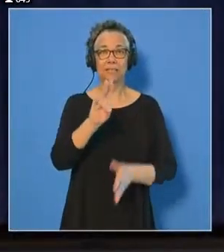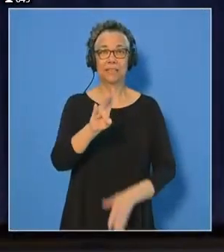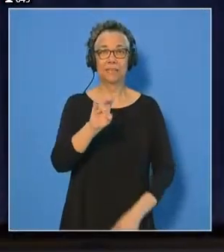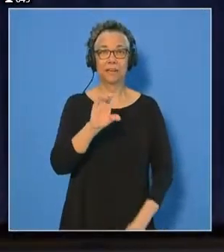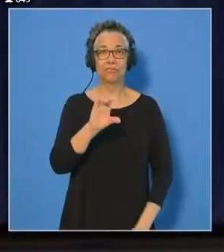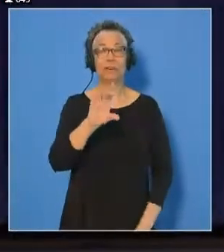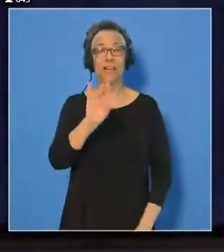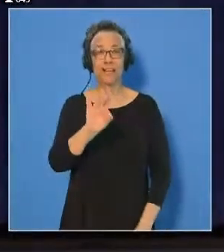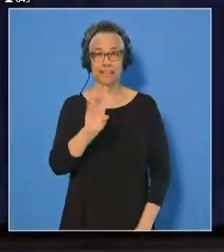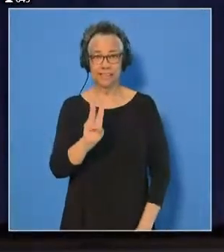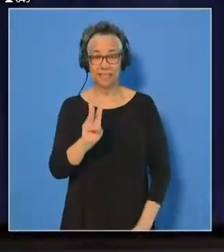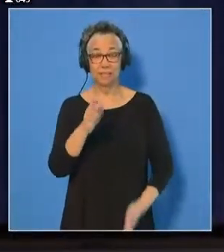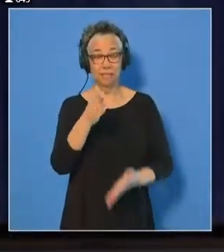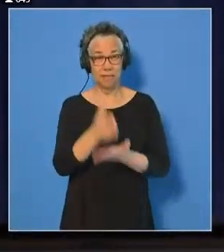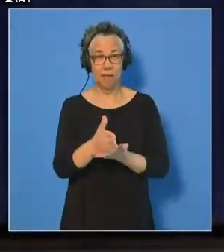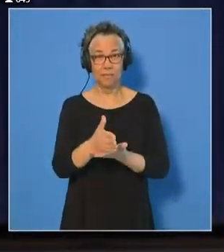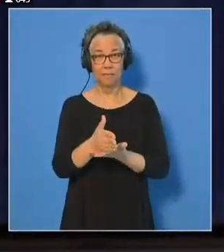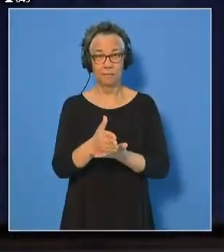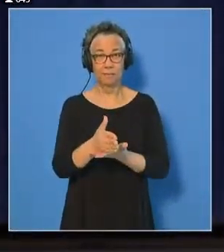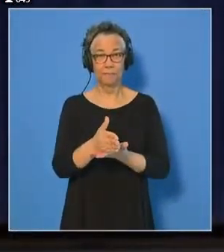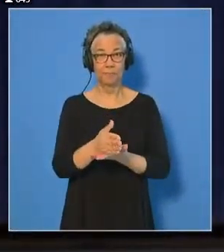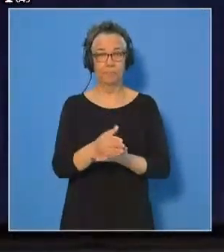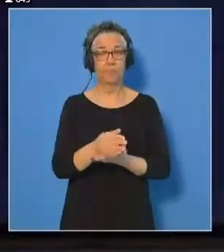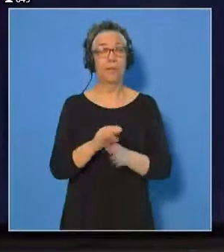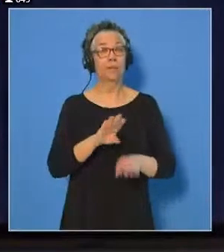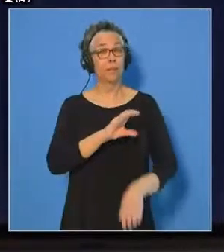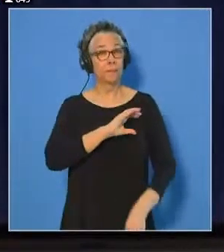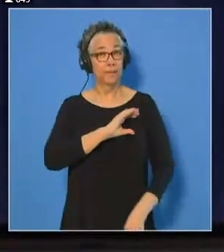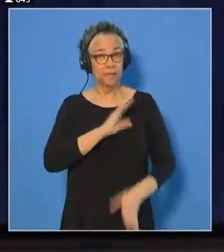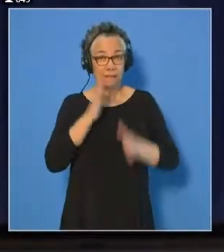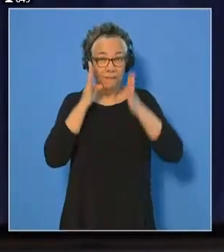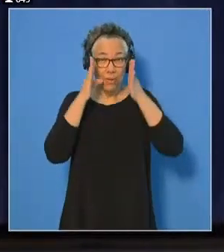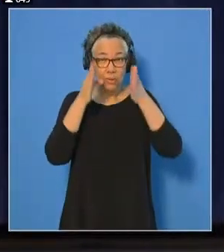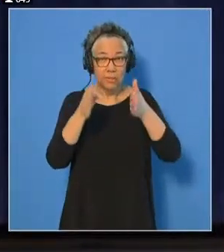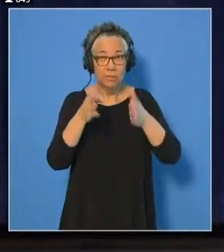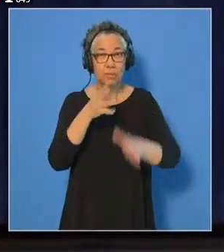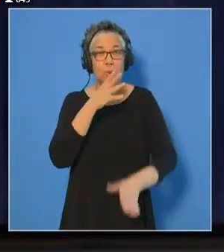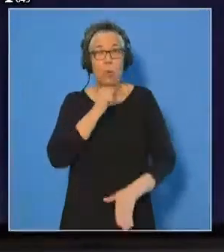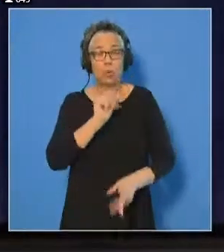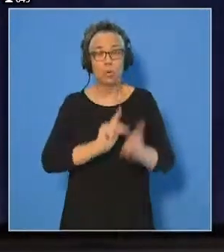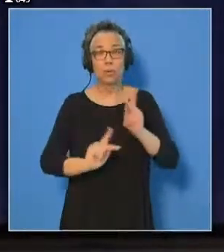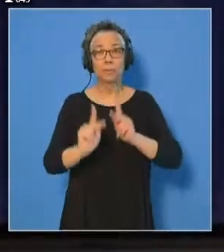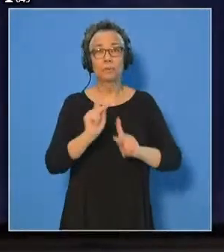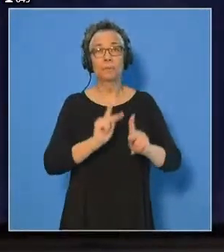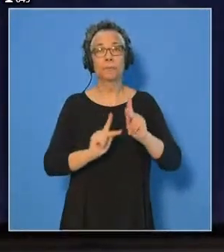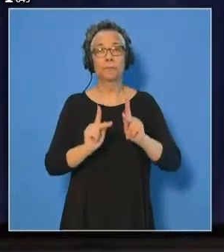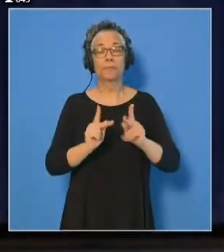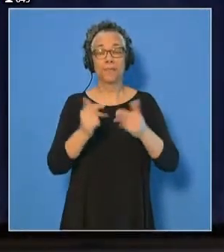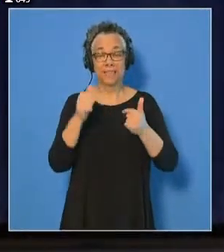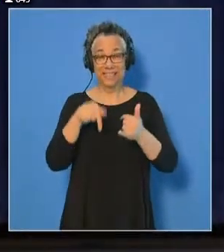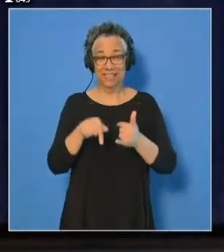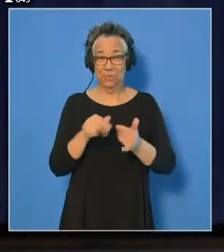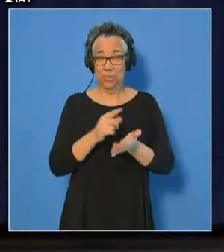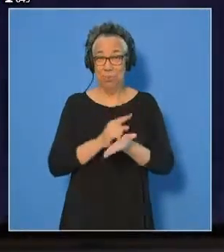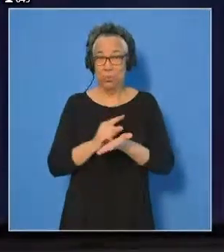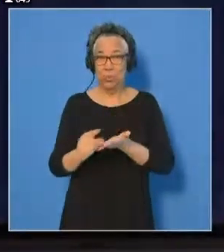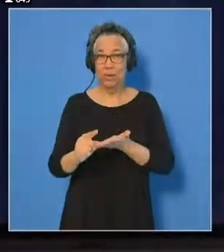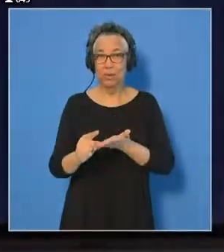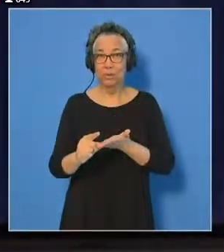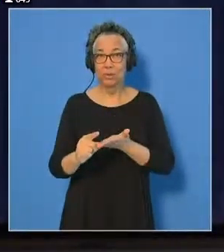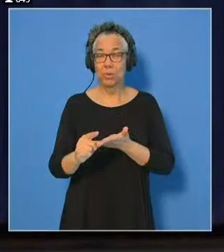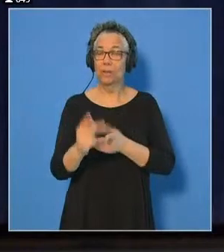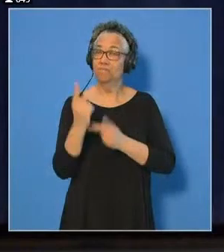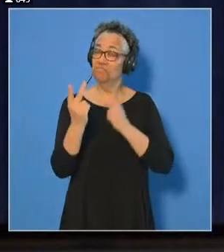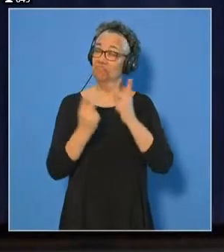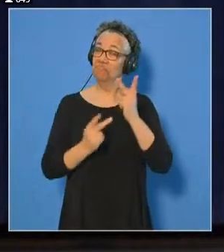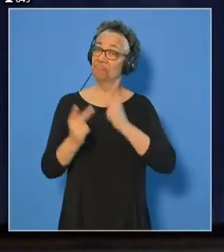10,786 stops. The Bermuda Police Service are focusing on our seniors. This week, the Bermuda Police Service visited a